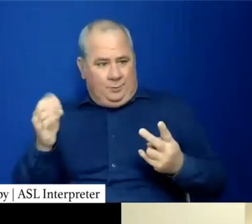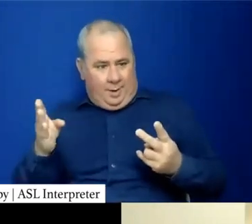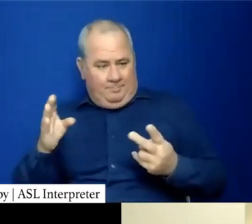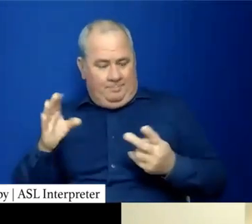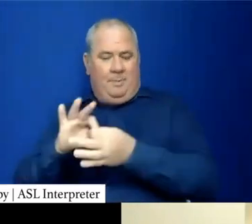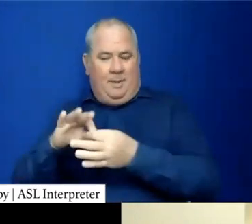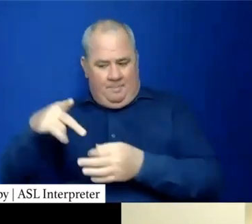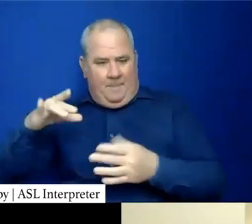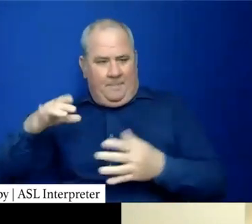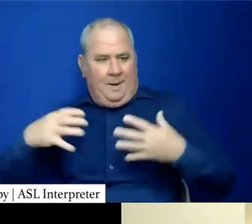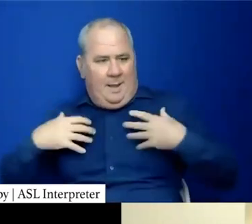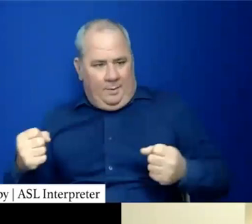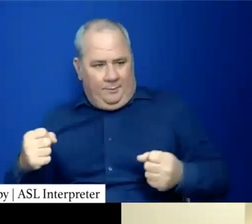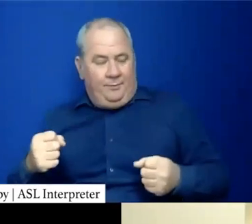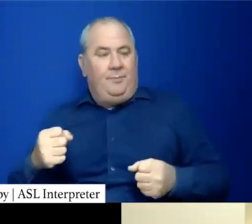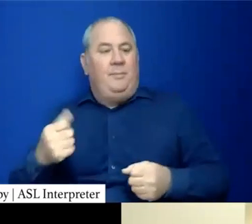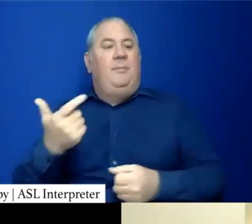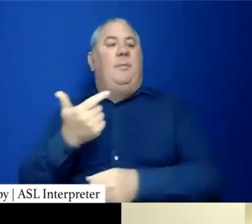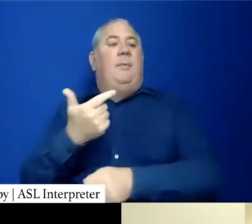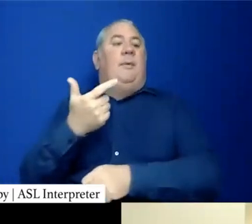doing vaccine education.